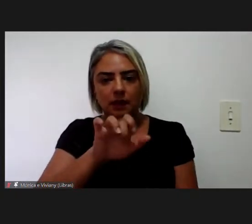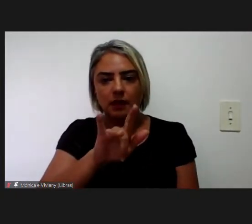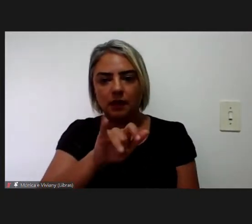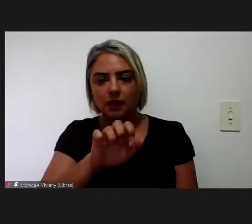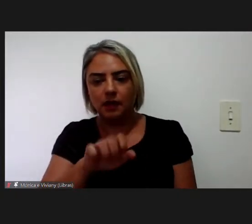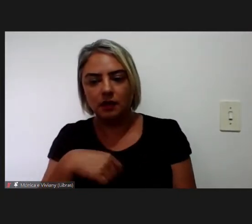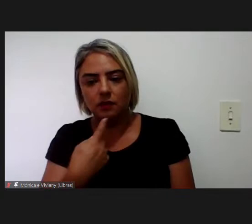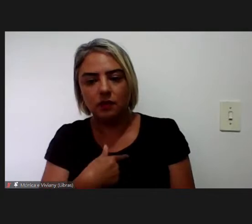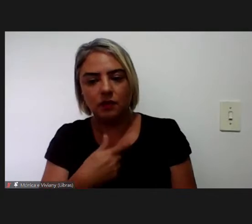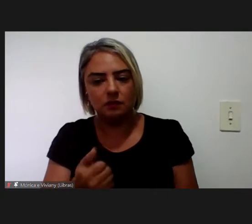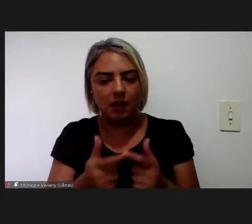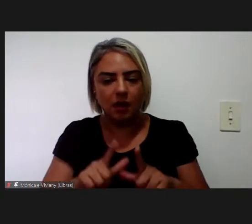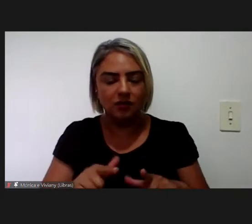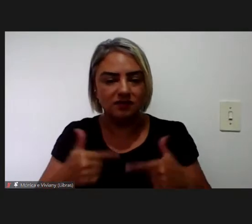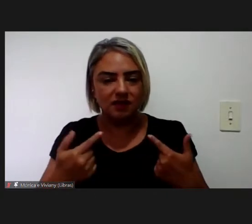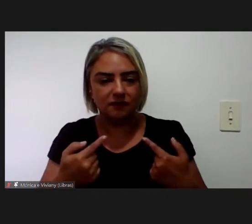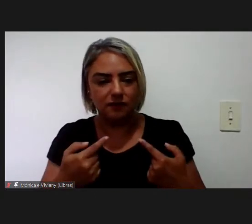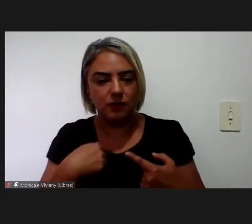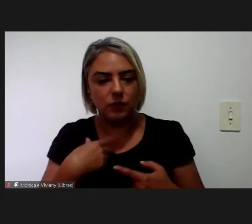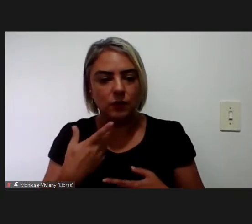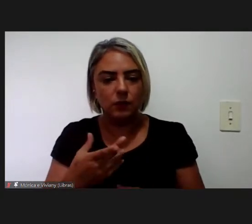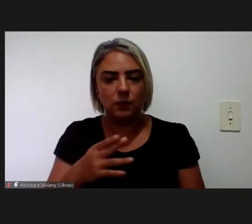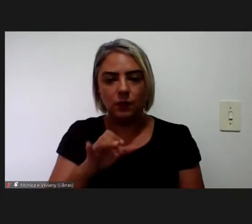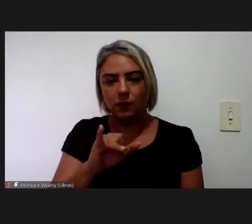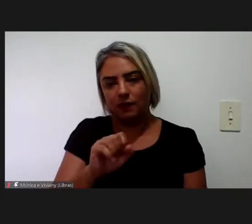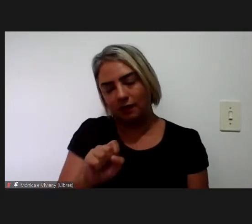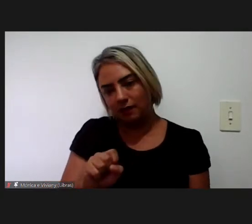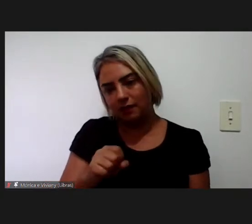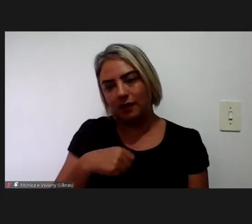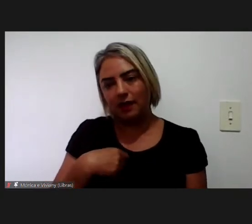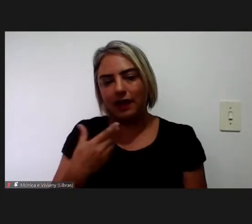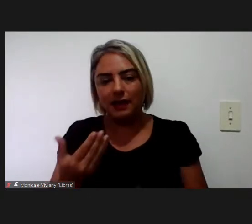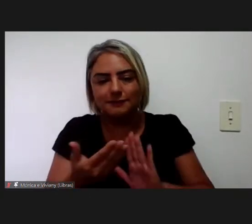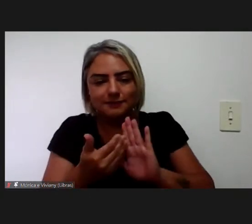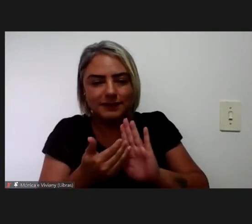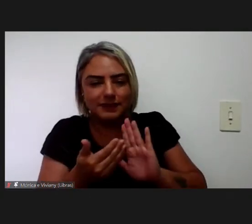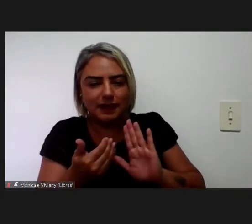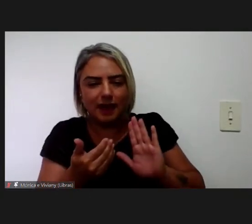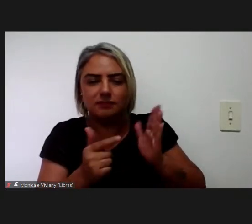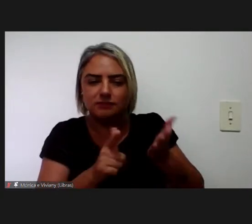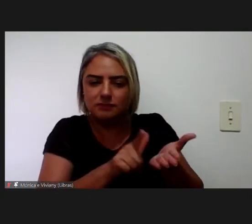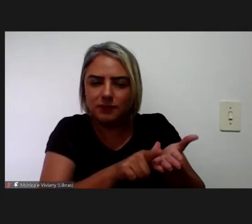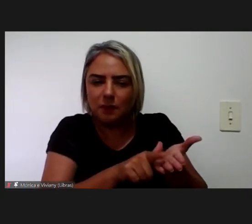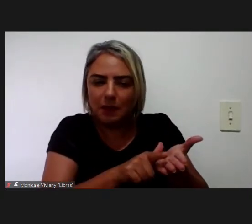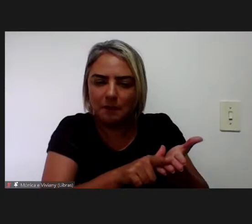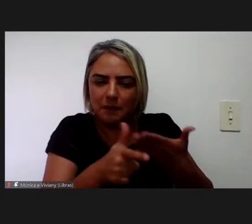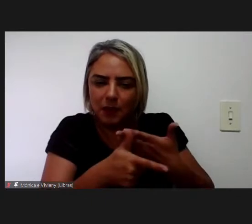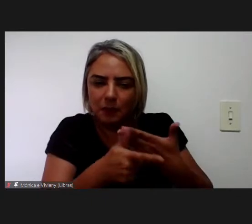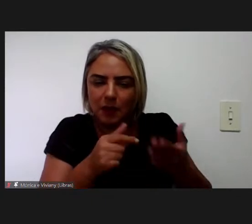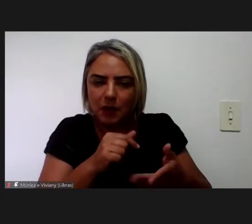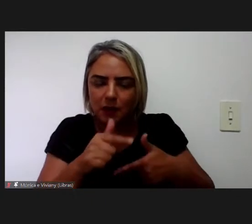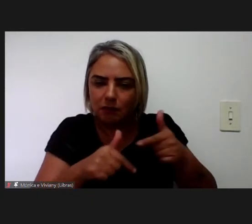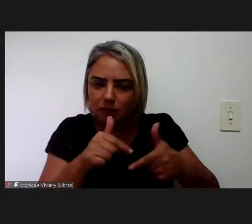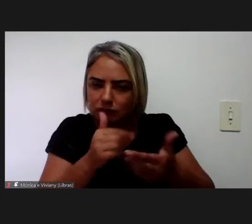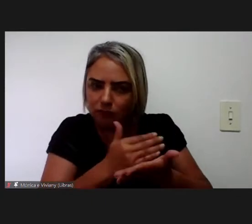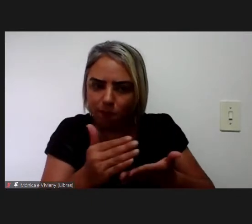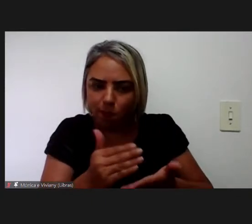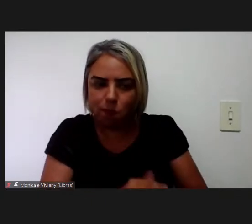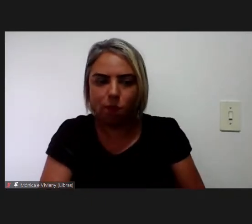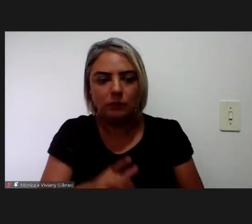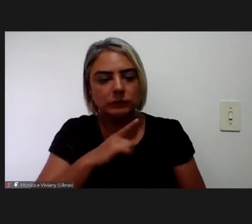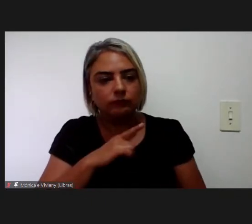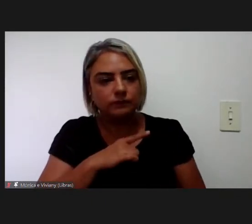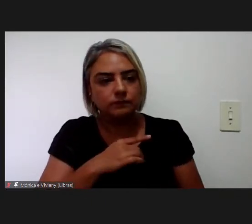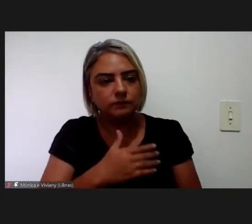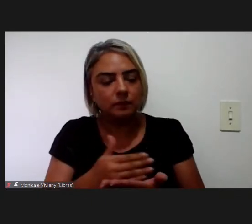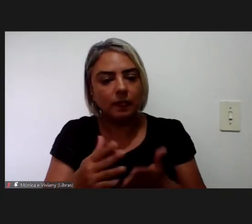said, I think that our biggest challenge is to take out these things from the paper and put